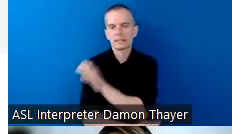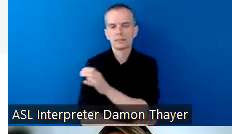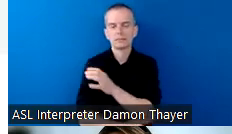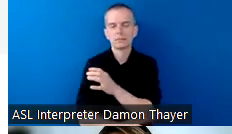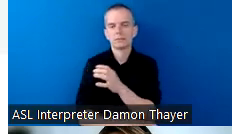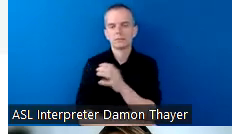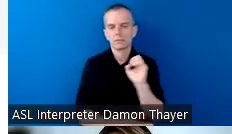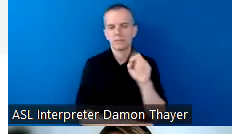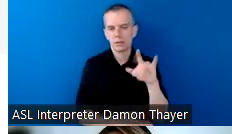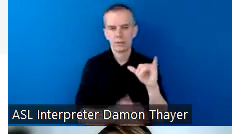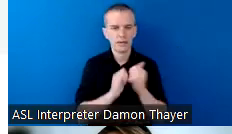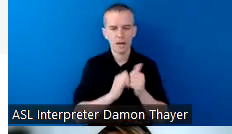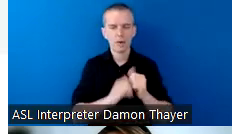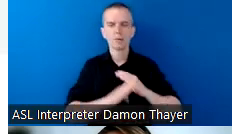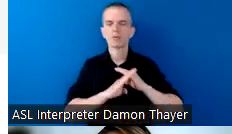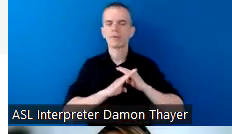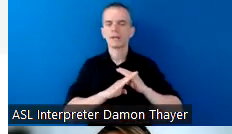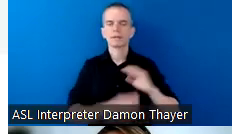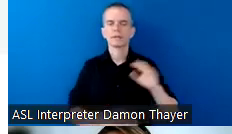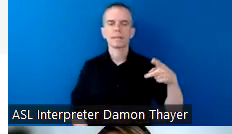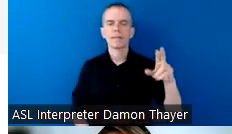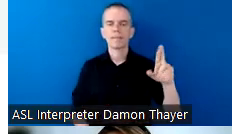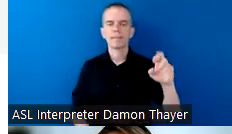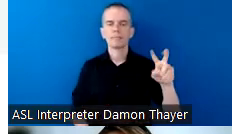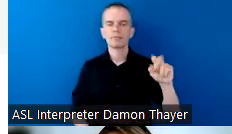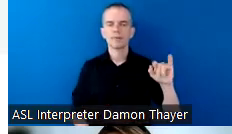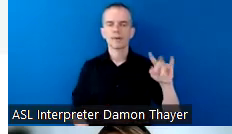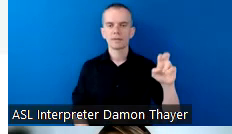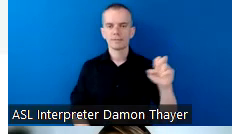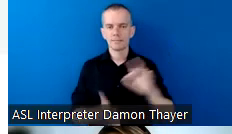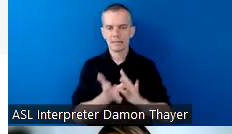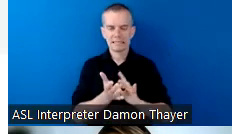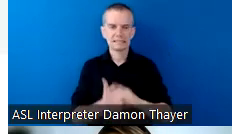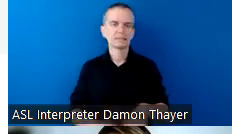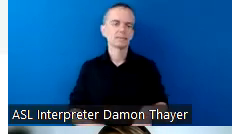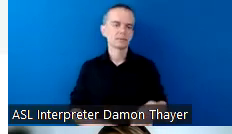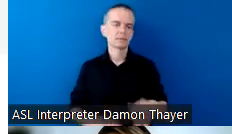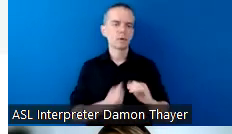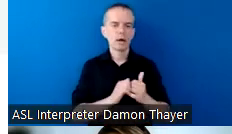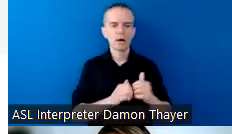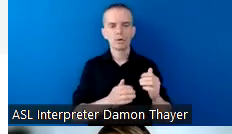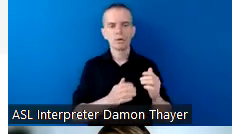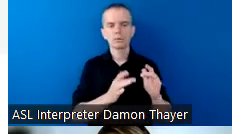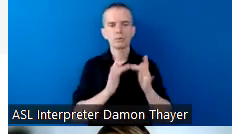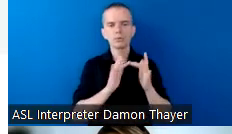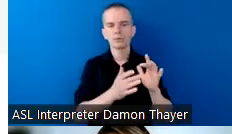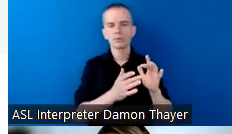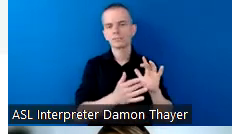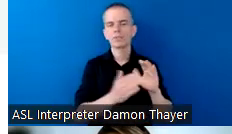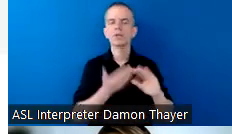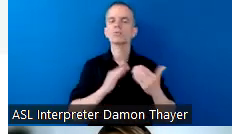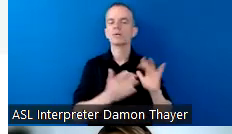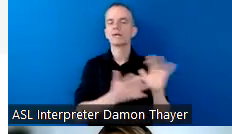medicine. So we're going to be connecting community outreach and healthcare providers work. I'm happy to be here